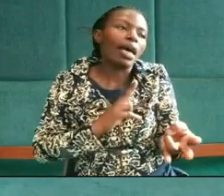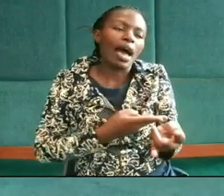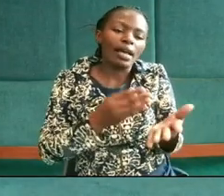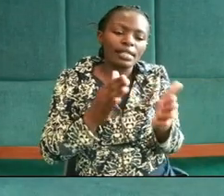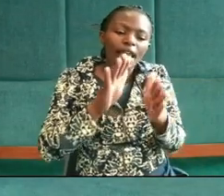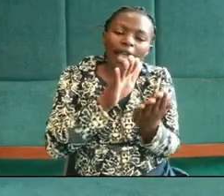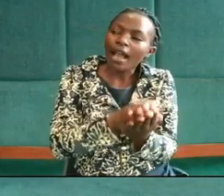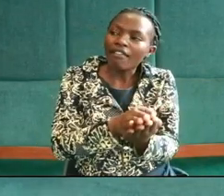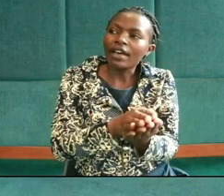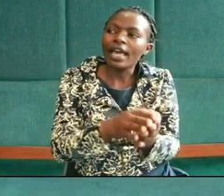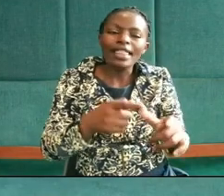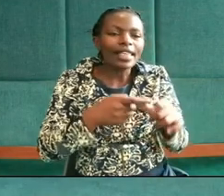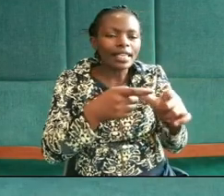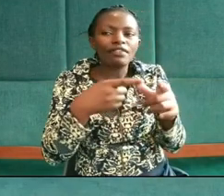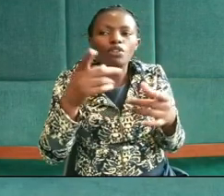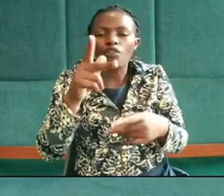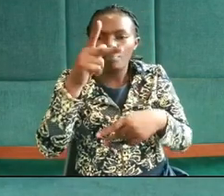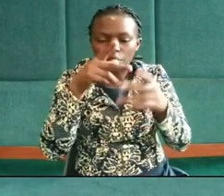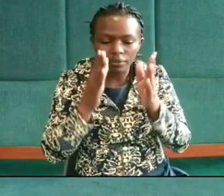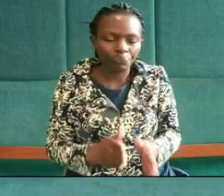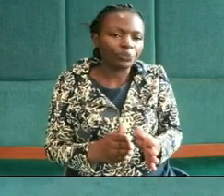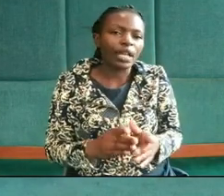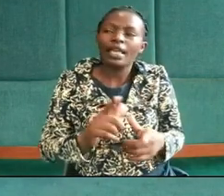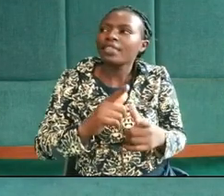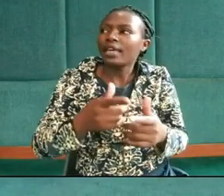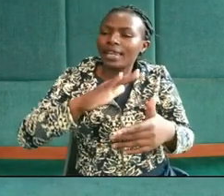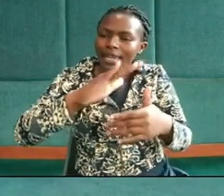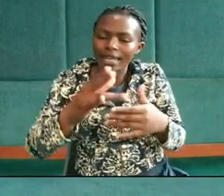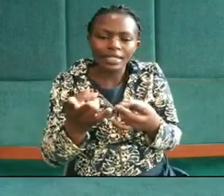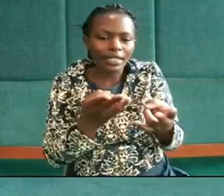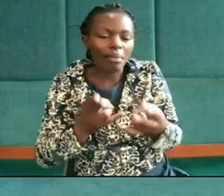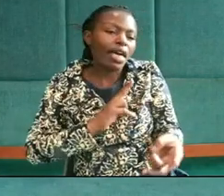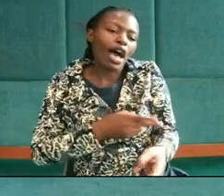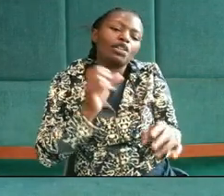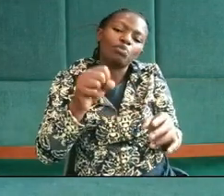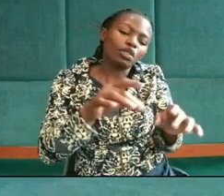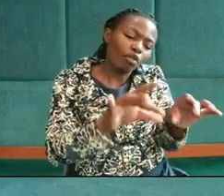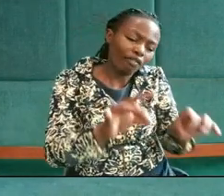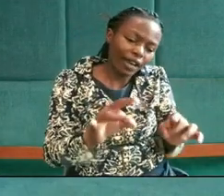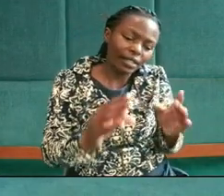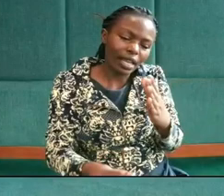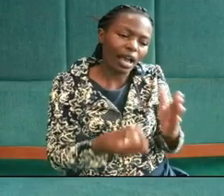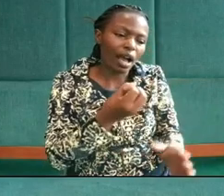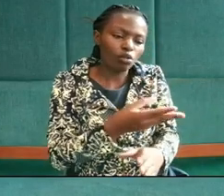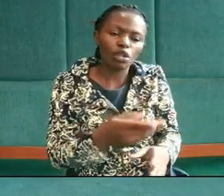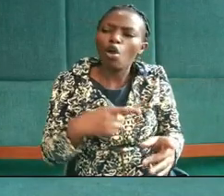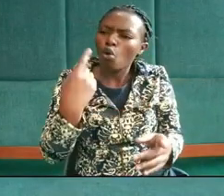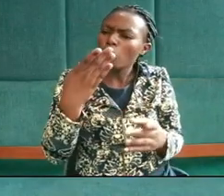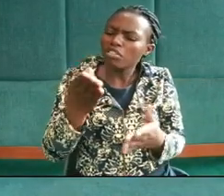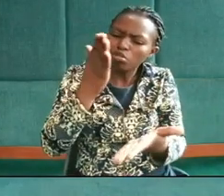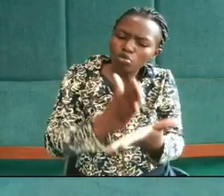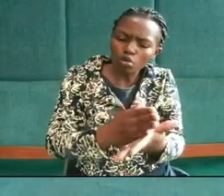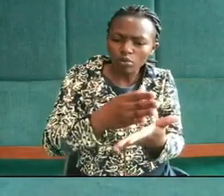gift of prophecy is. Next Sabbath we will find out who these true prophets are, who these false prophets are, and how